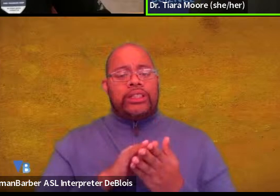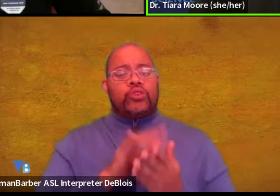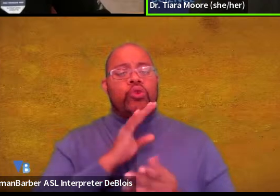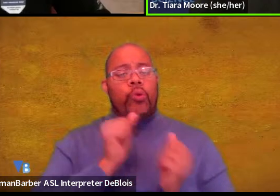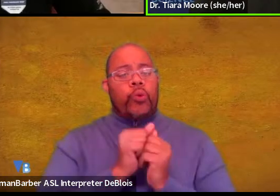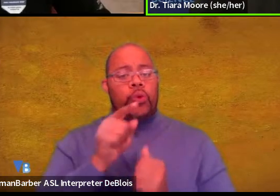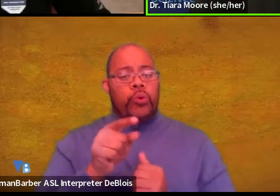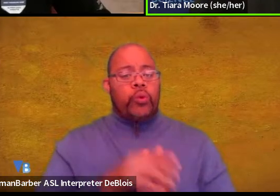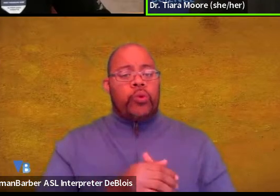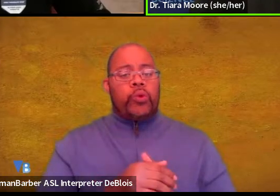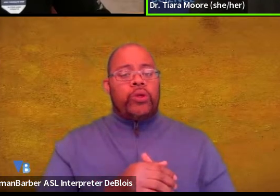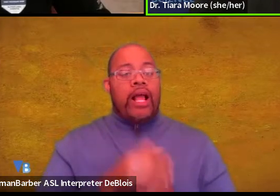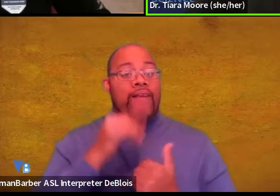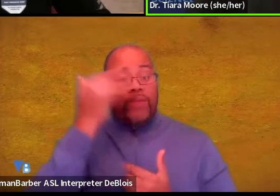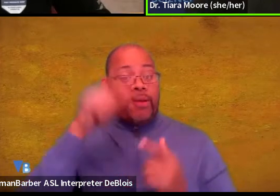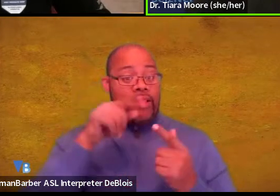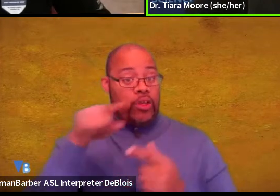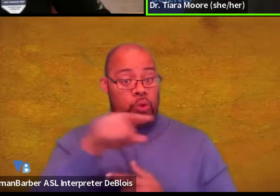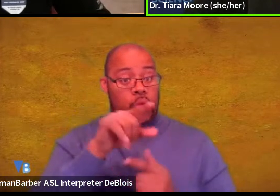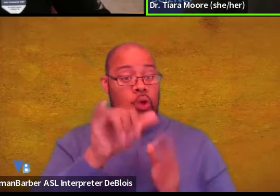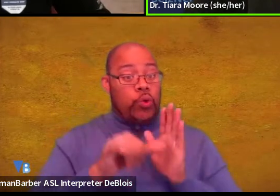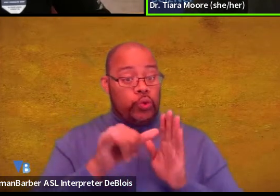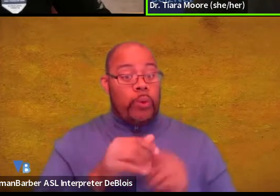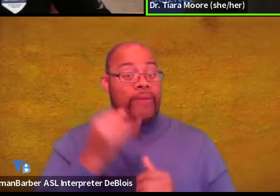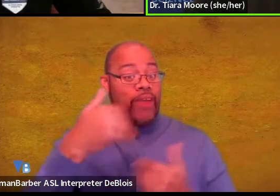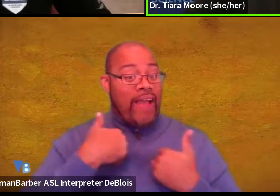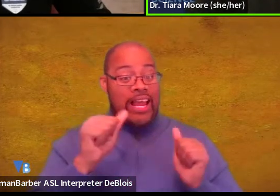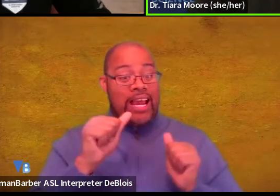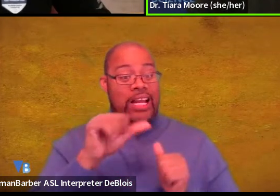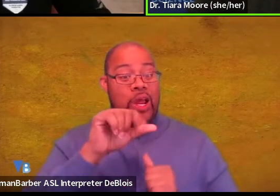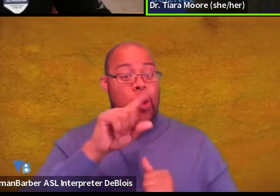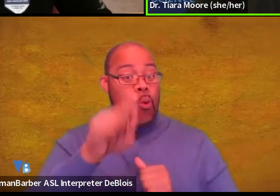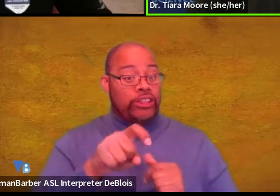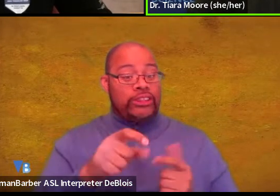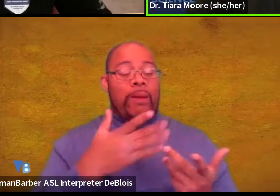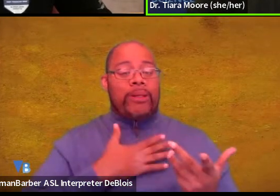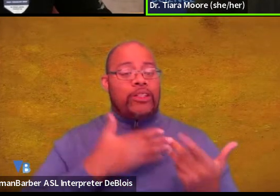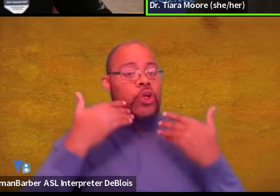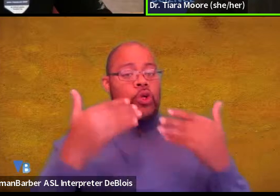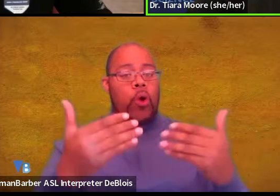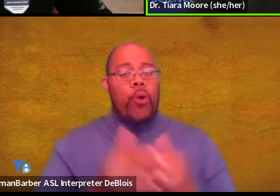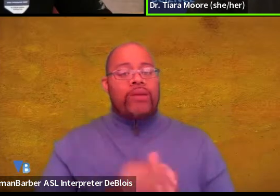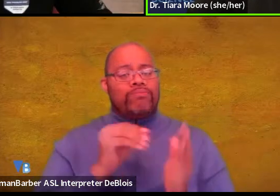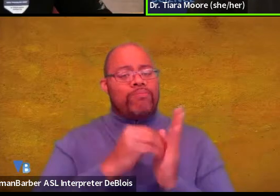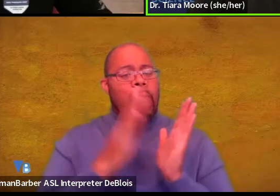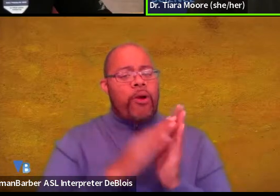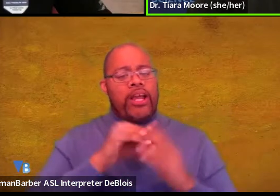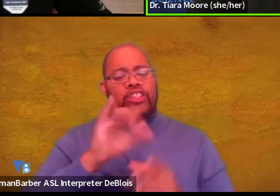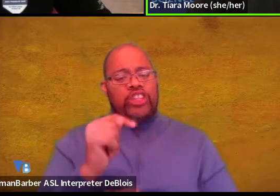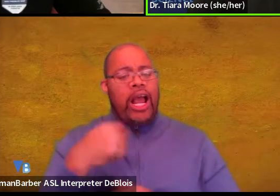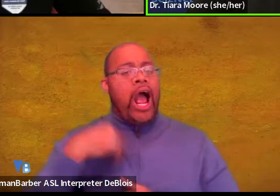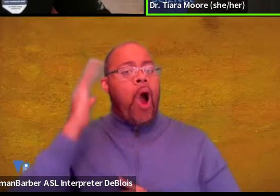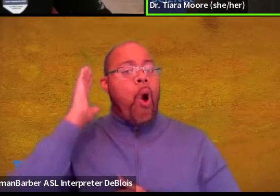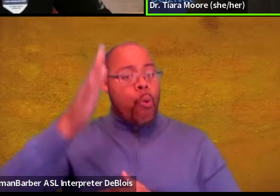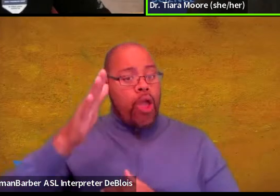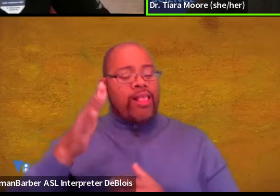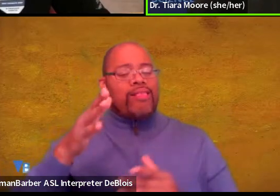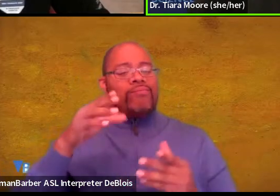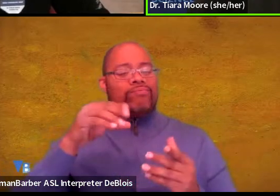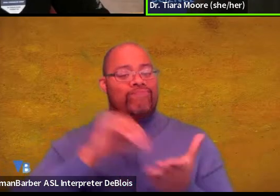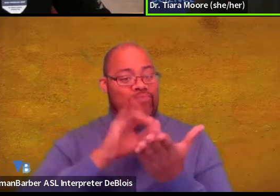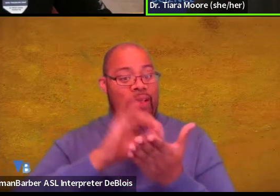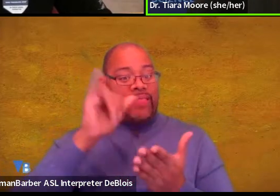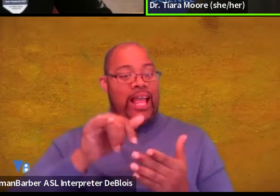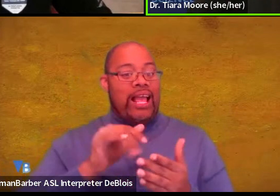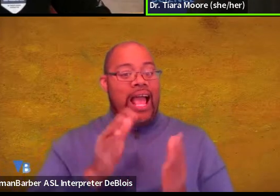talk to YouTube for a second. I didn't forget about y'all. If you have any questions, please go ahead and drop them in the chat. I will get to them.